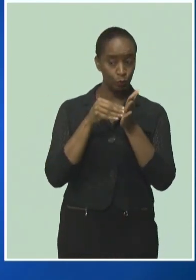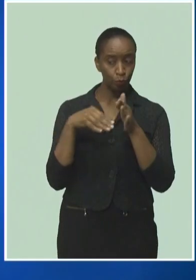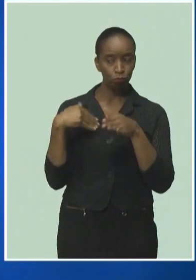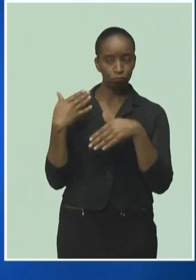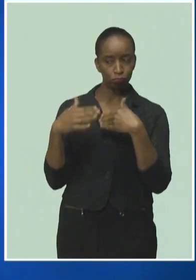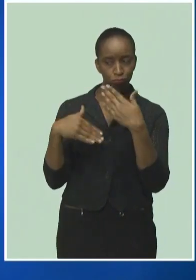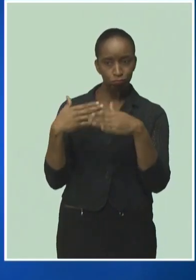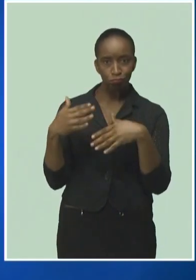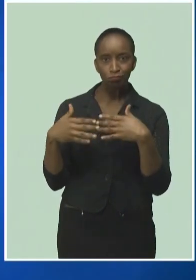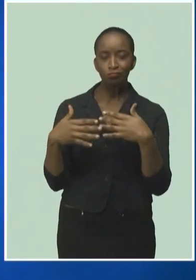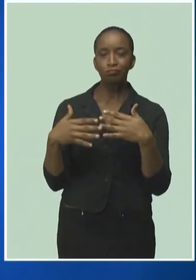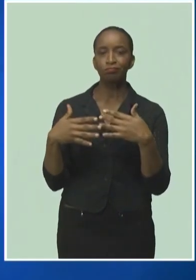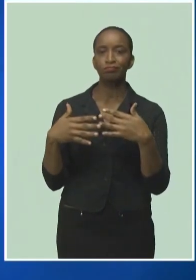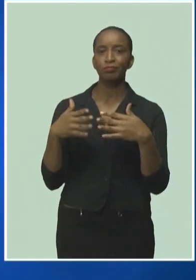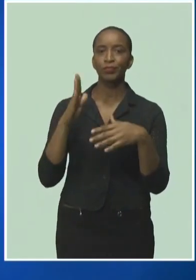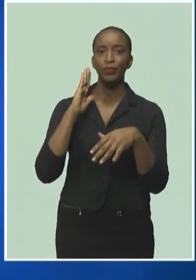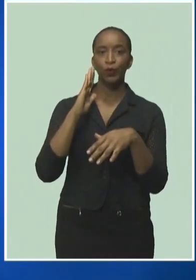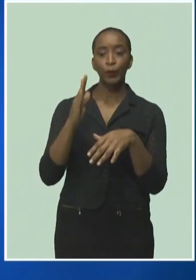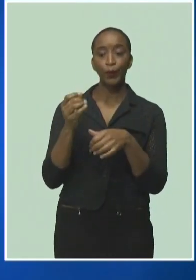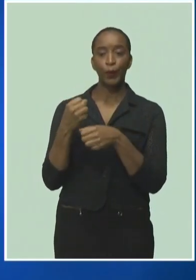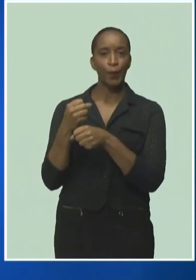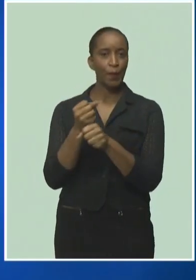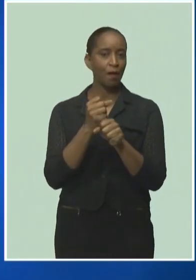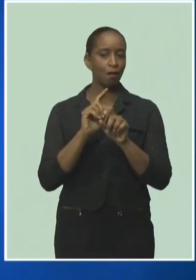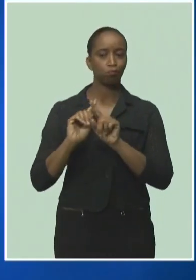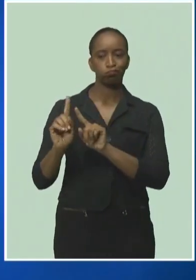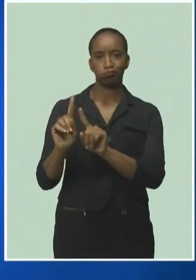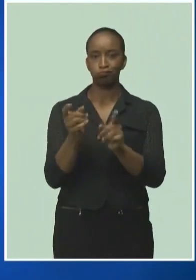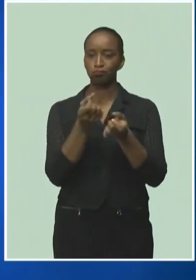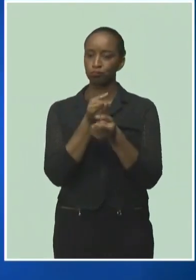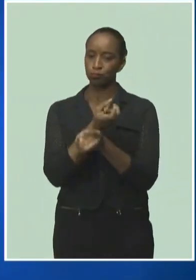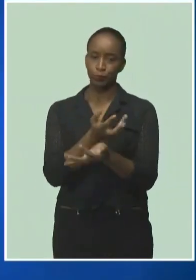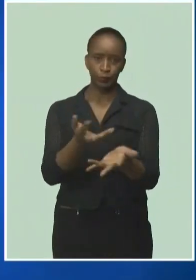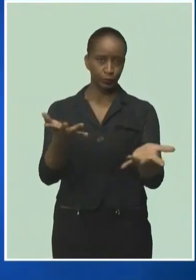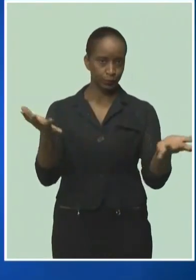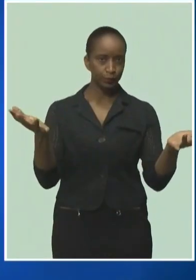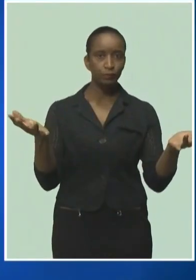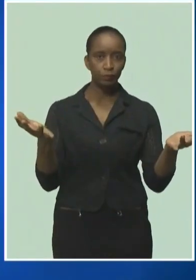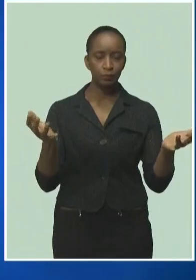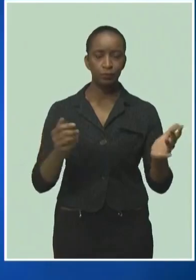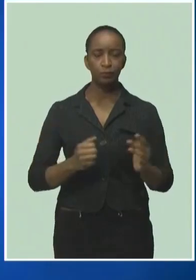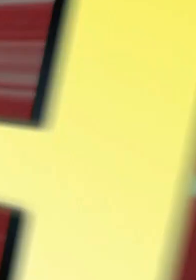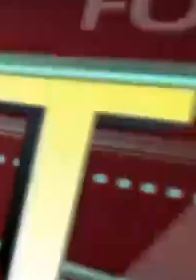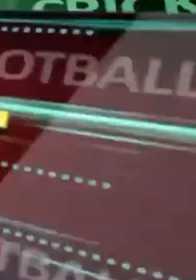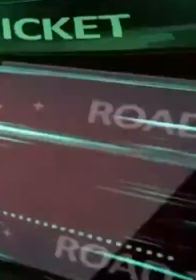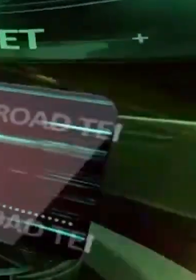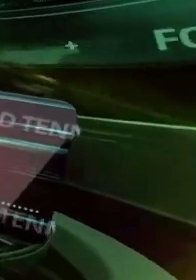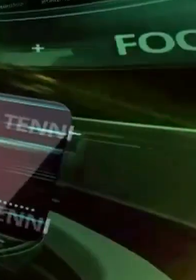the digital products now on offer in Barbados. Ron Bathwaite, CBC News.